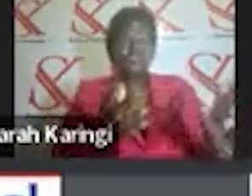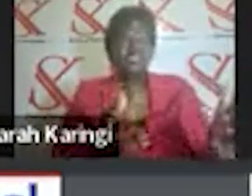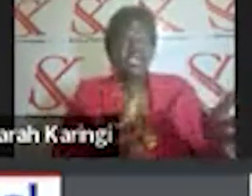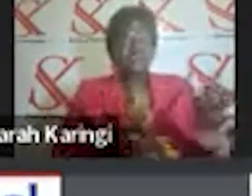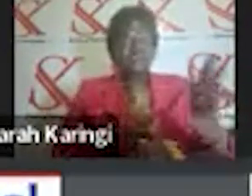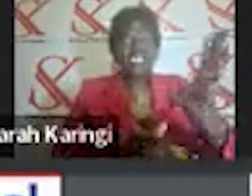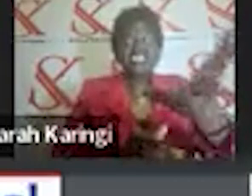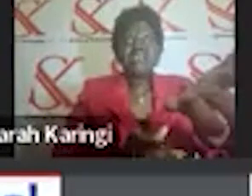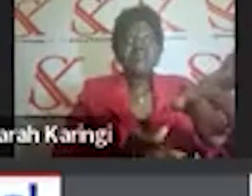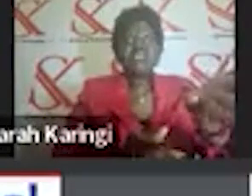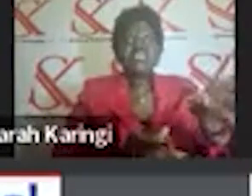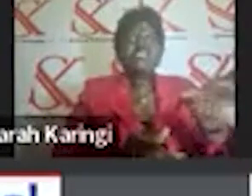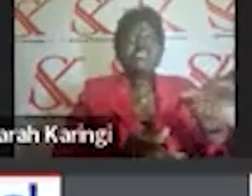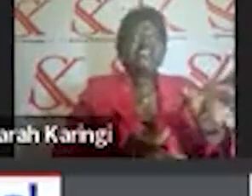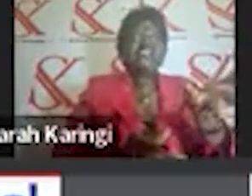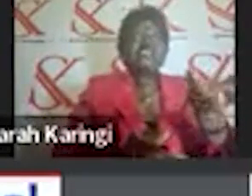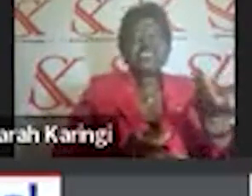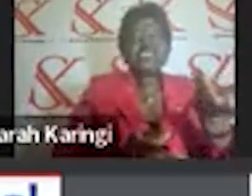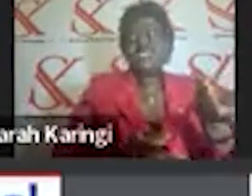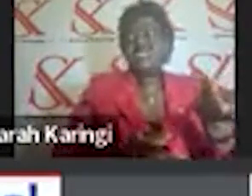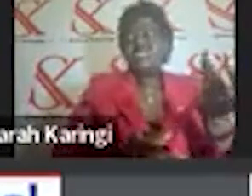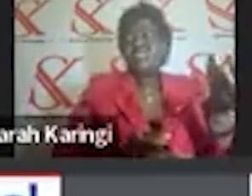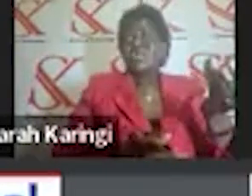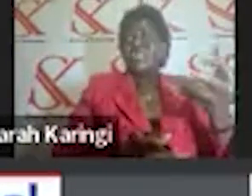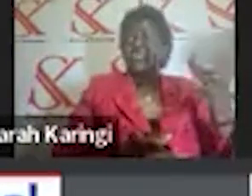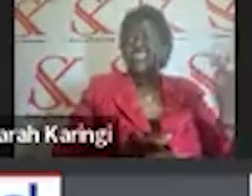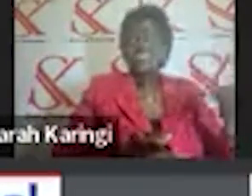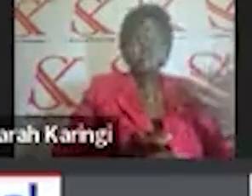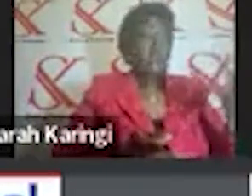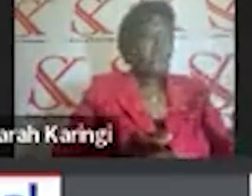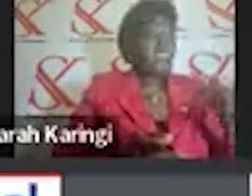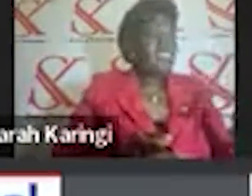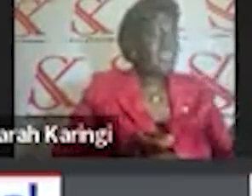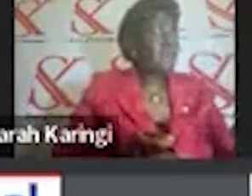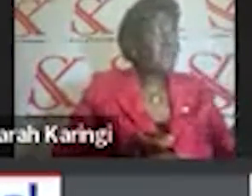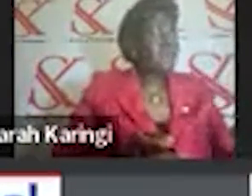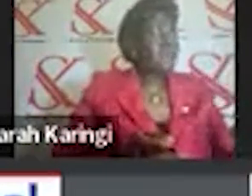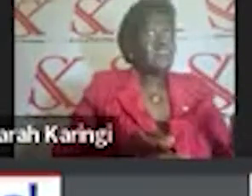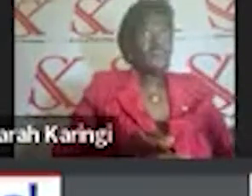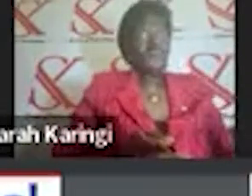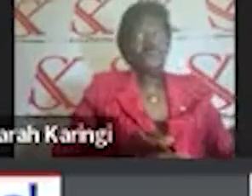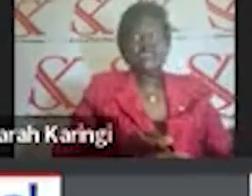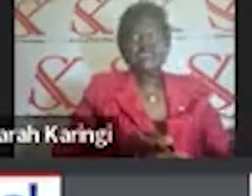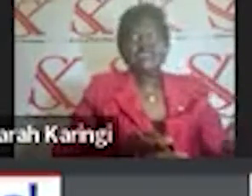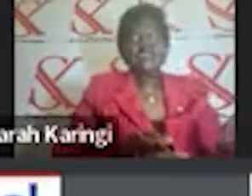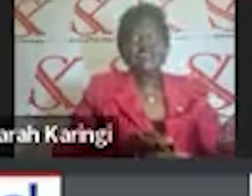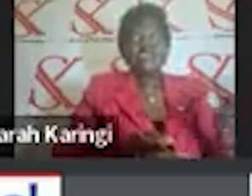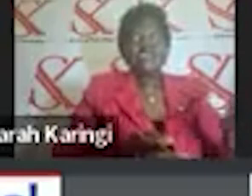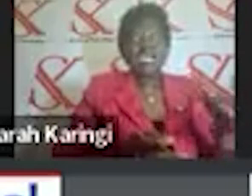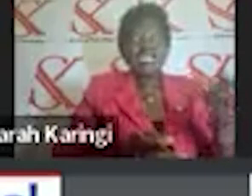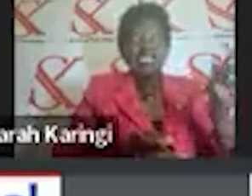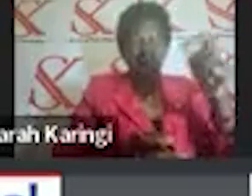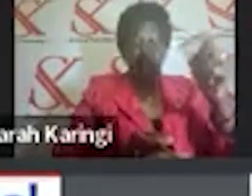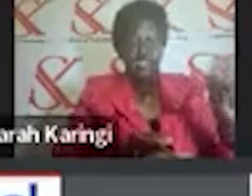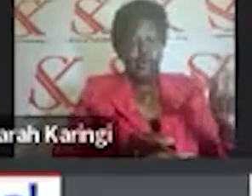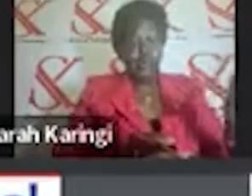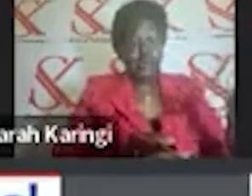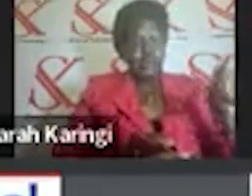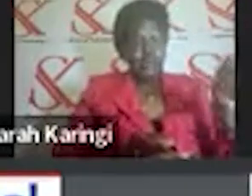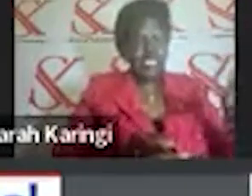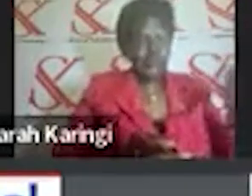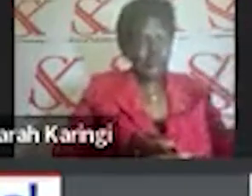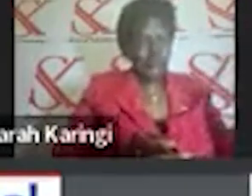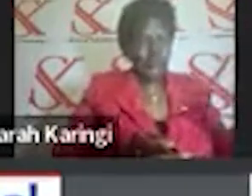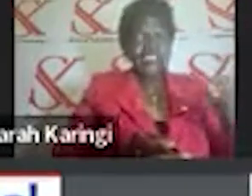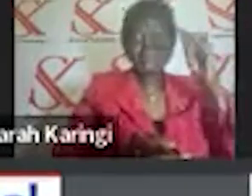it is today. I've just had somebody saying here, I think it was Atara. I think these people have changed how Zoom is operating. And even me today, I was